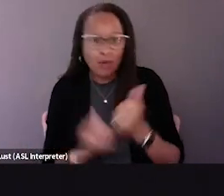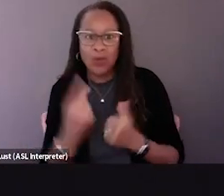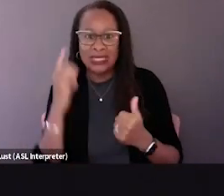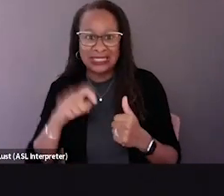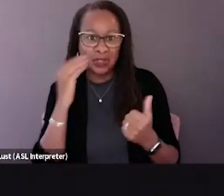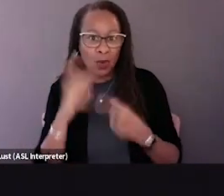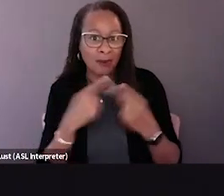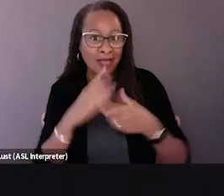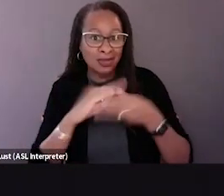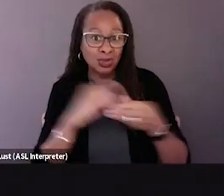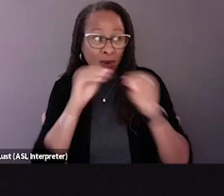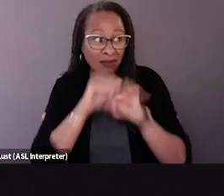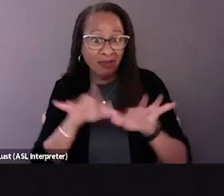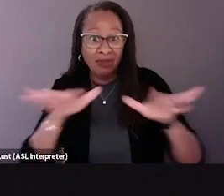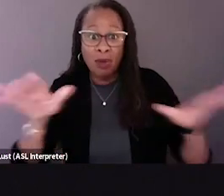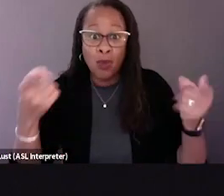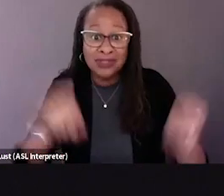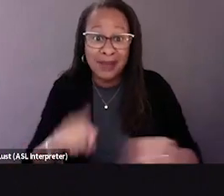story. It's just,